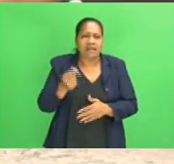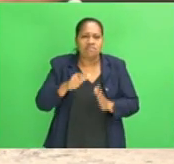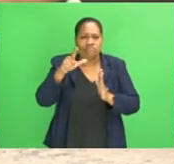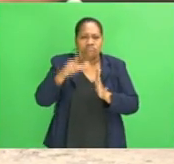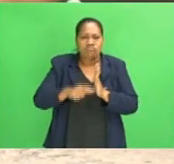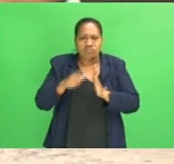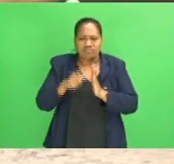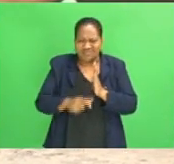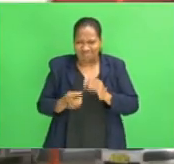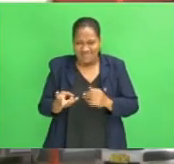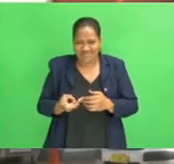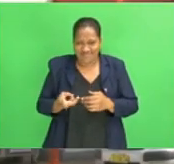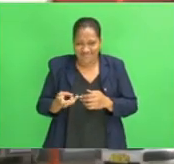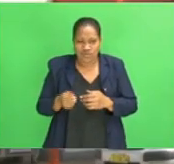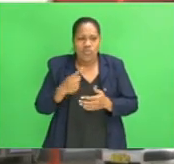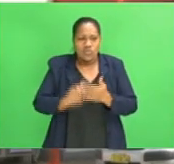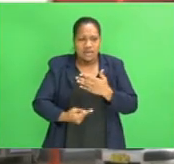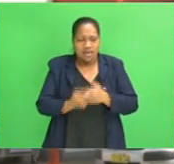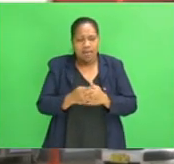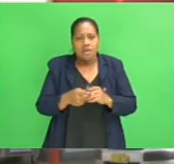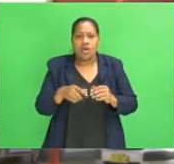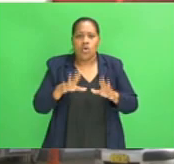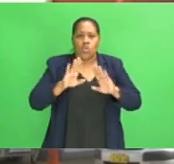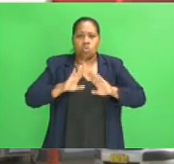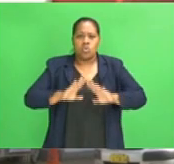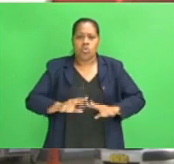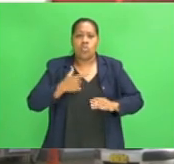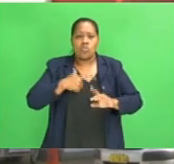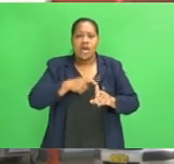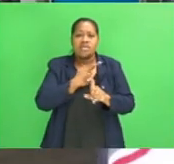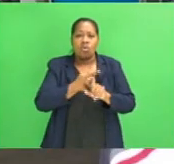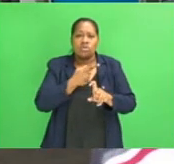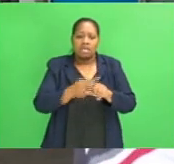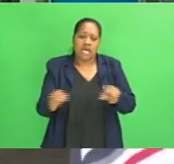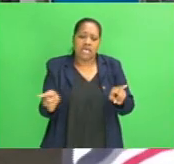in the price of kerosene remaining at current levels.